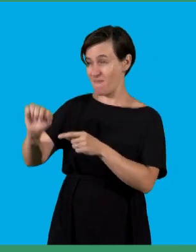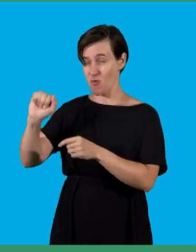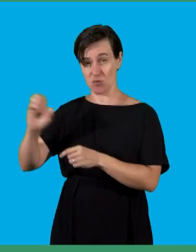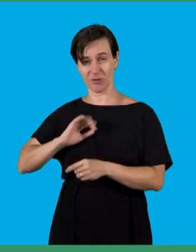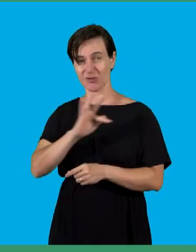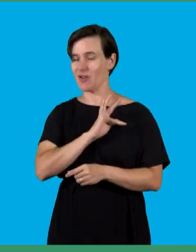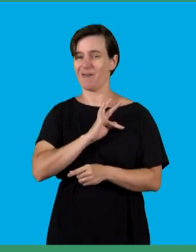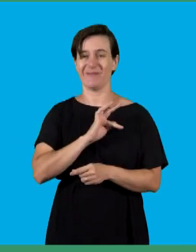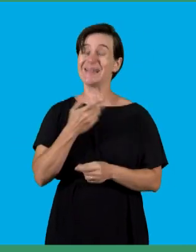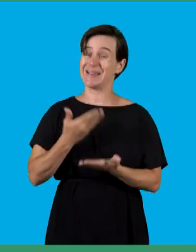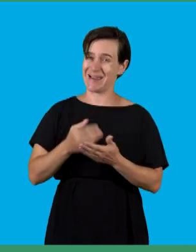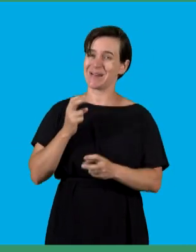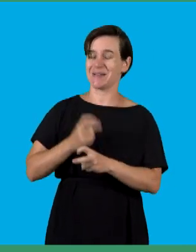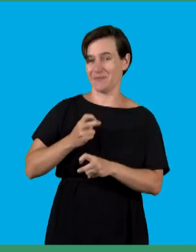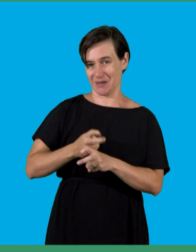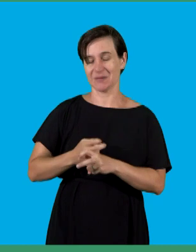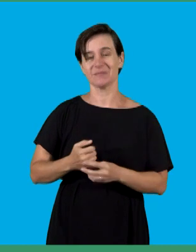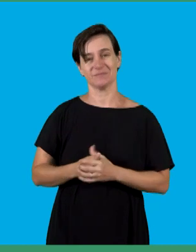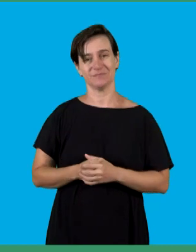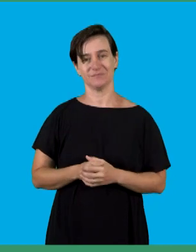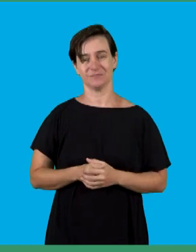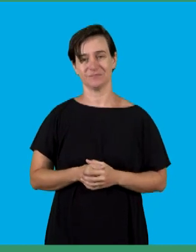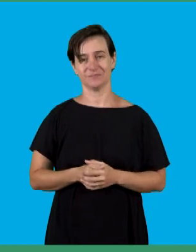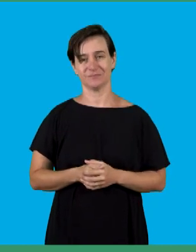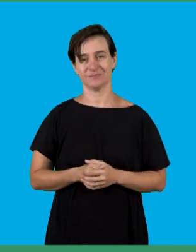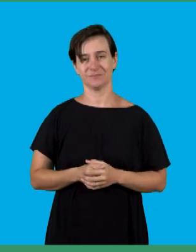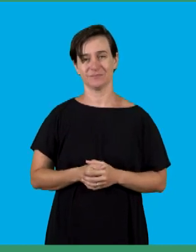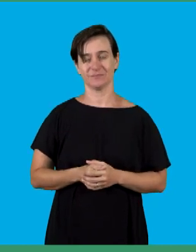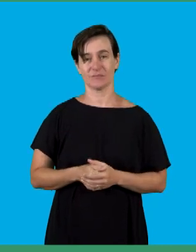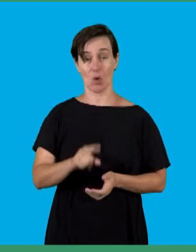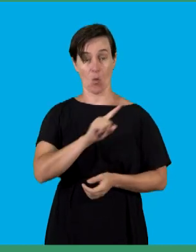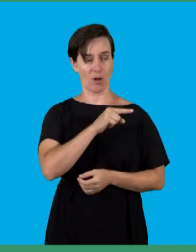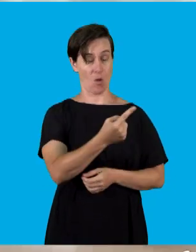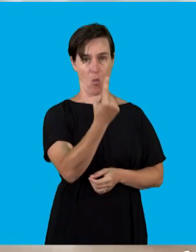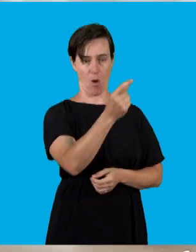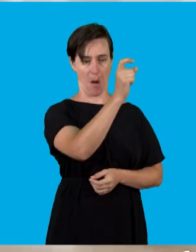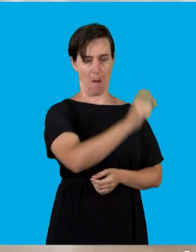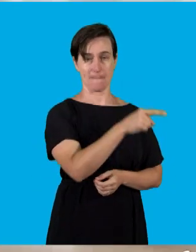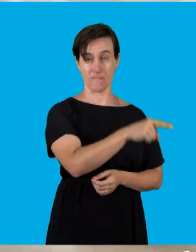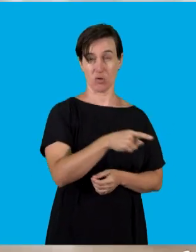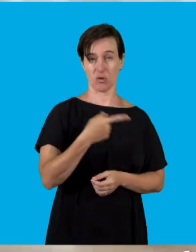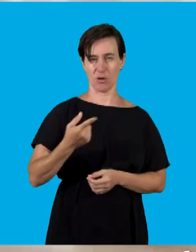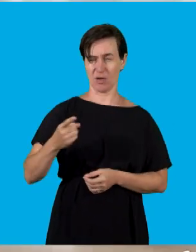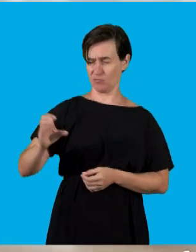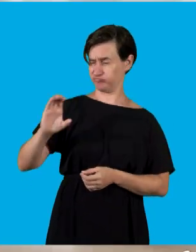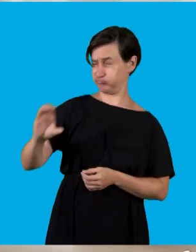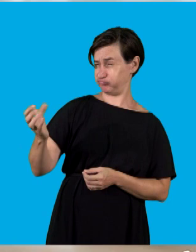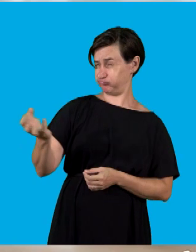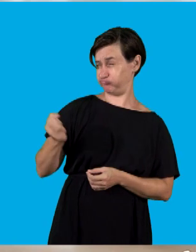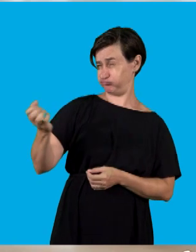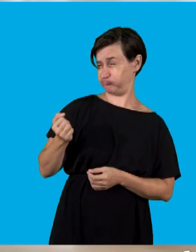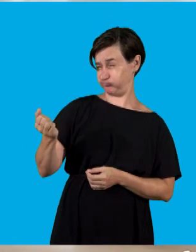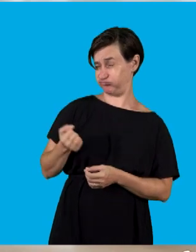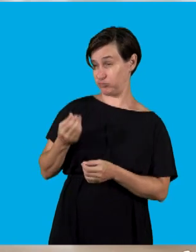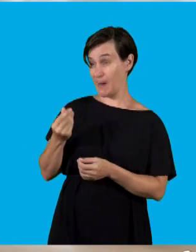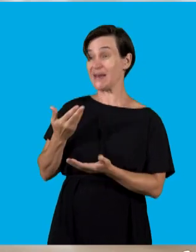you in your business, it's not always possible to pay high salaries, because the sole trader does not make that much of